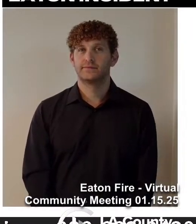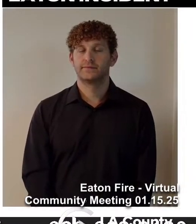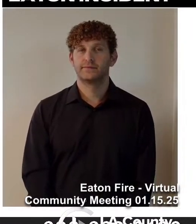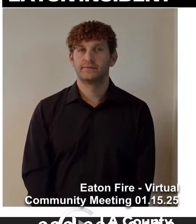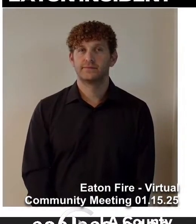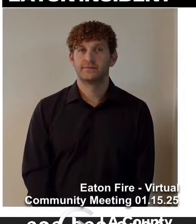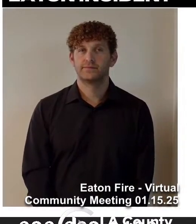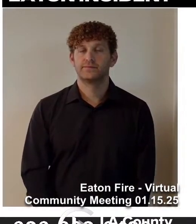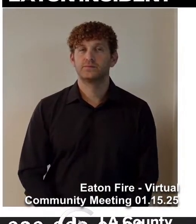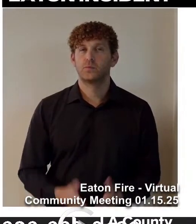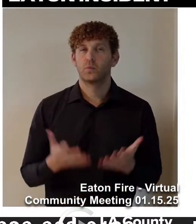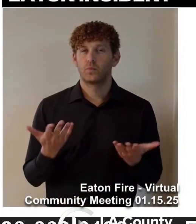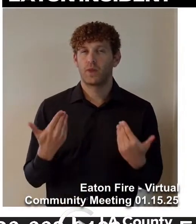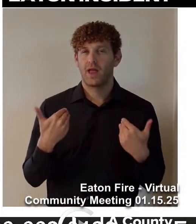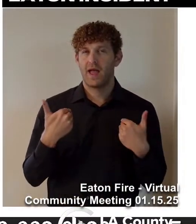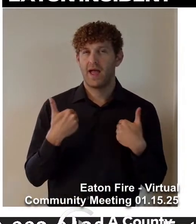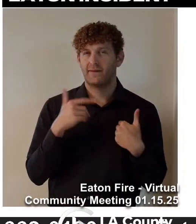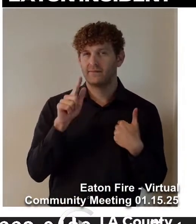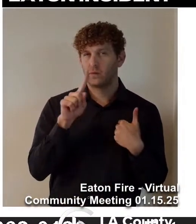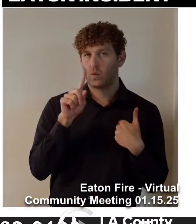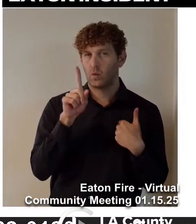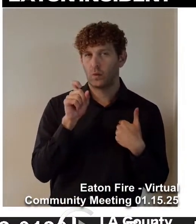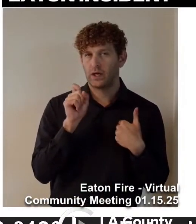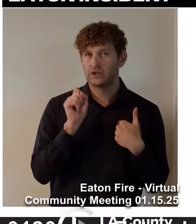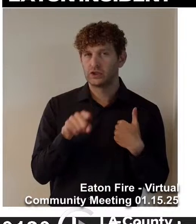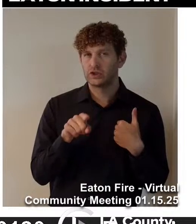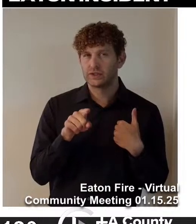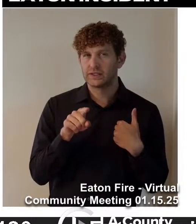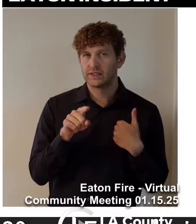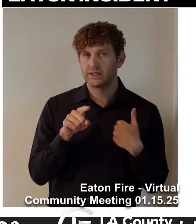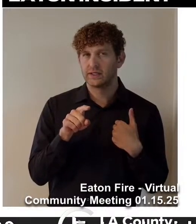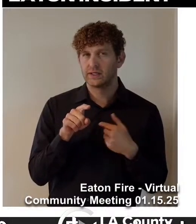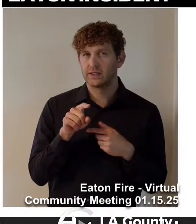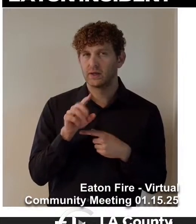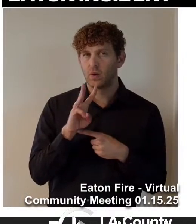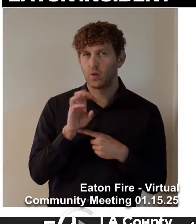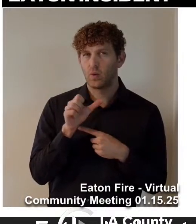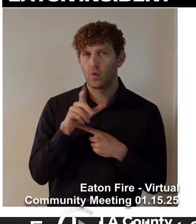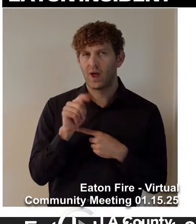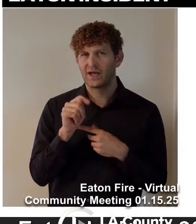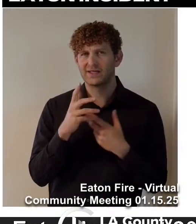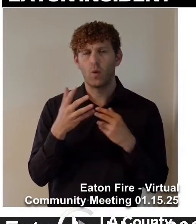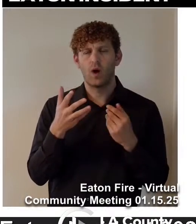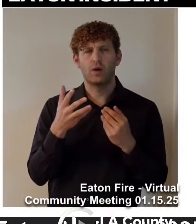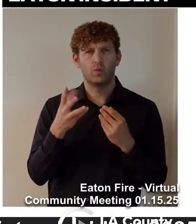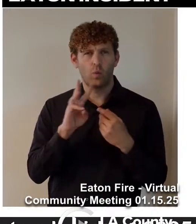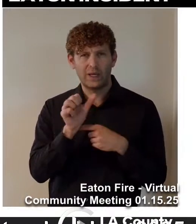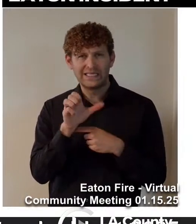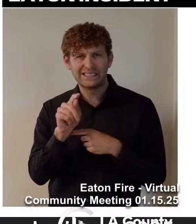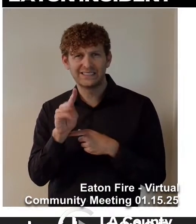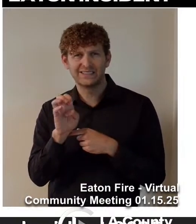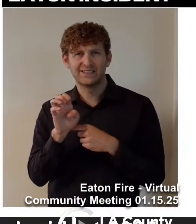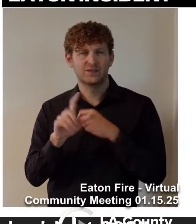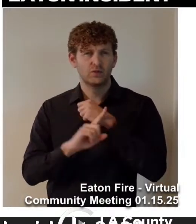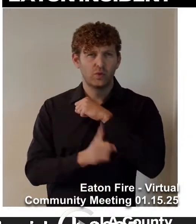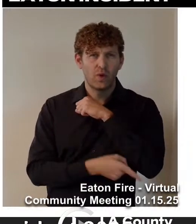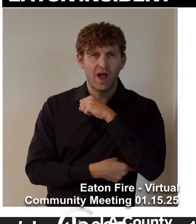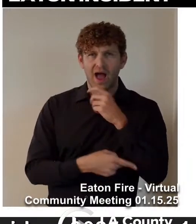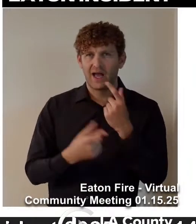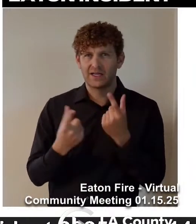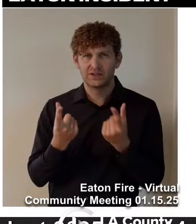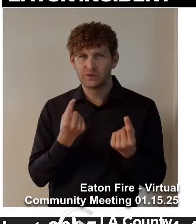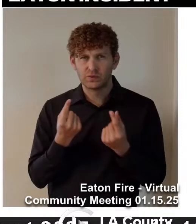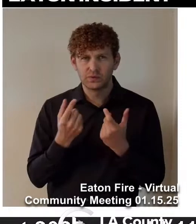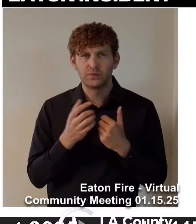So there were some questions related to waste and debris disposal. Question was, there was a hazardous material